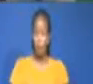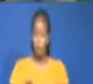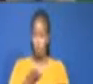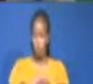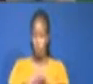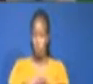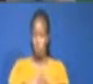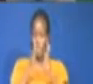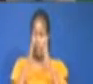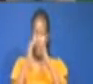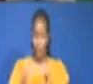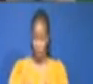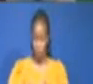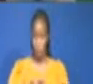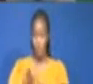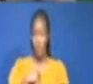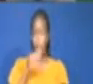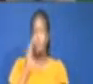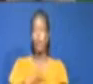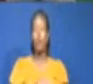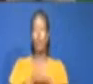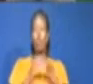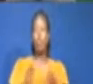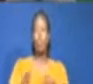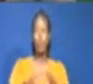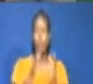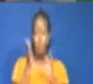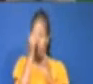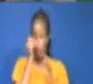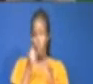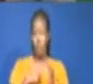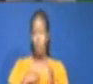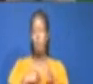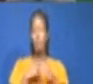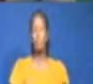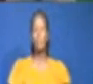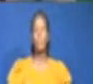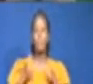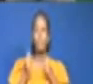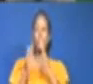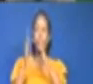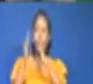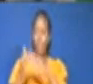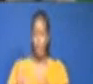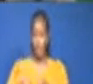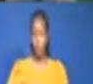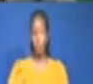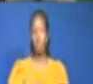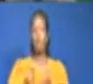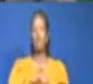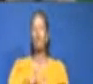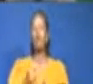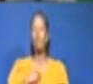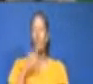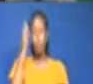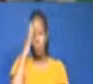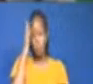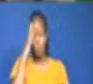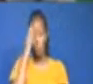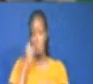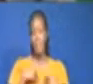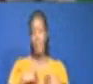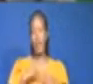this opportunity because I happened to be living in that house. I am aware that there are staff whose houses could not